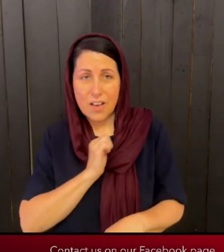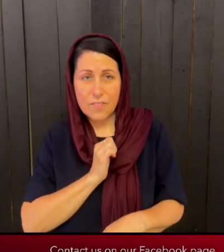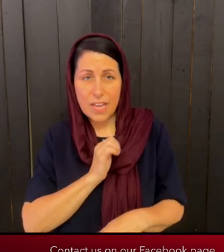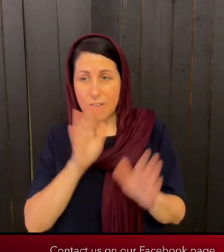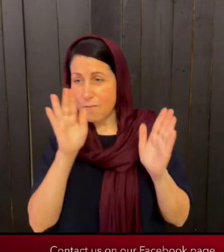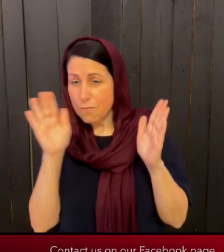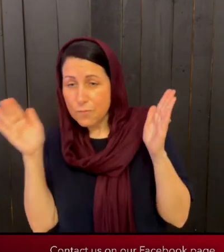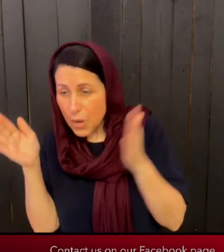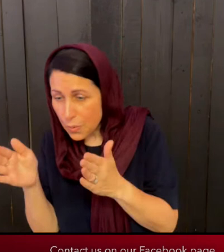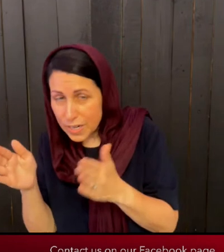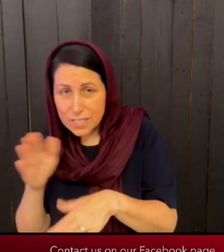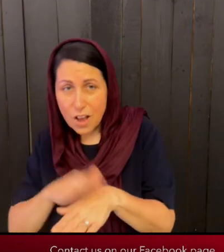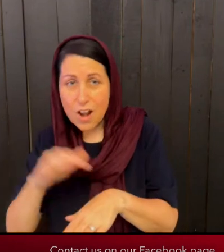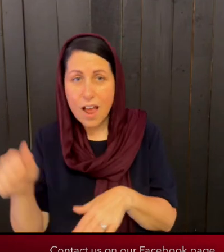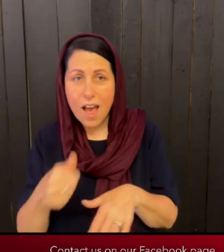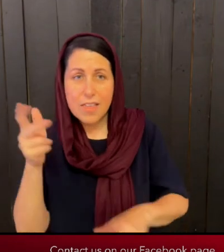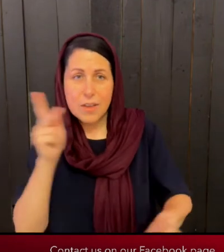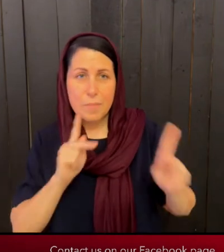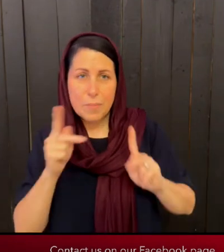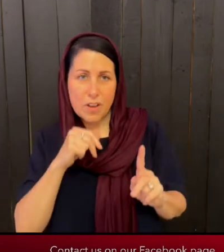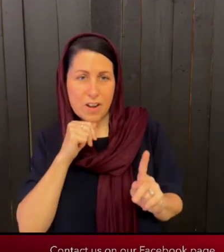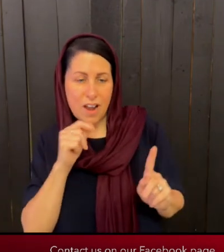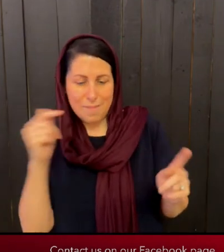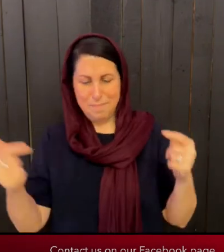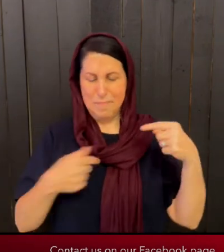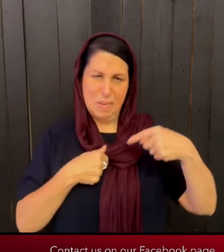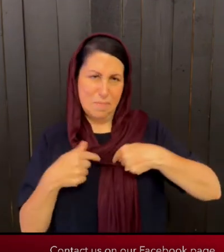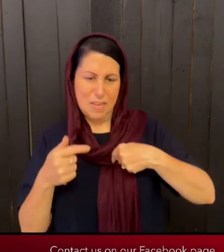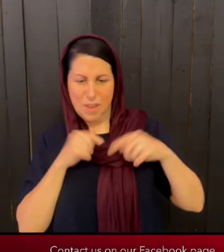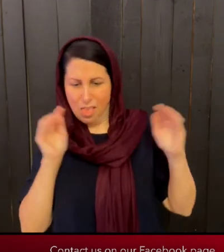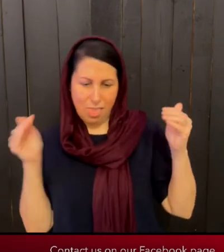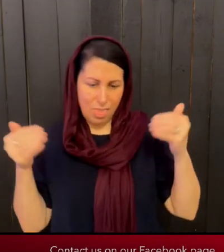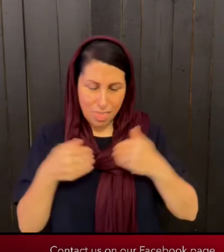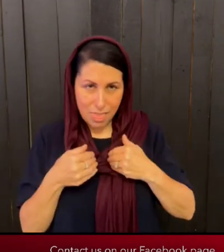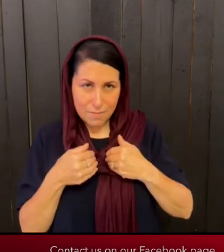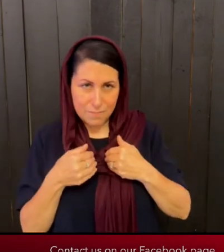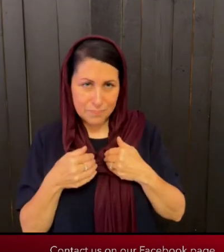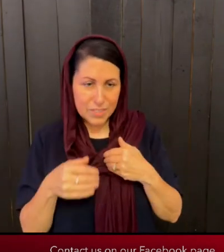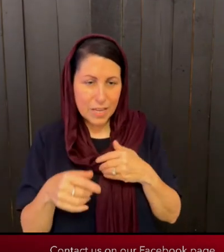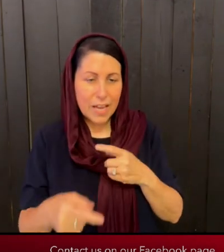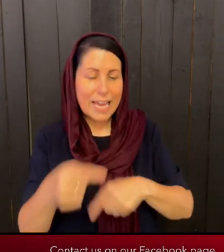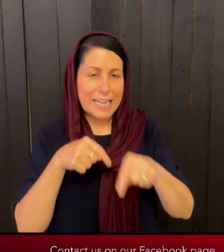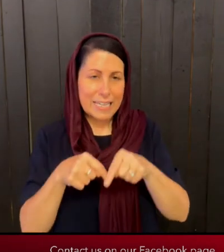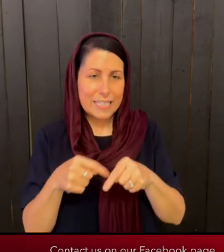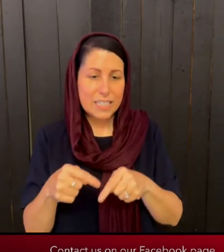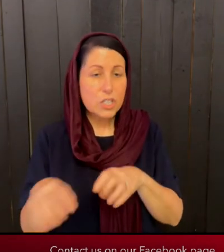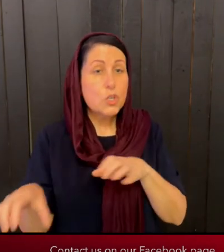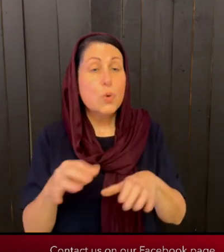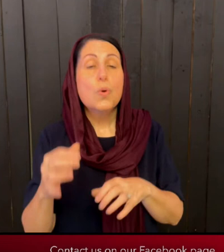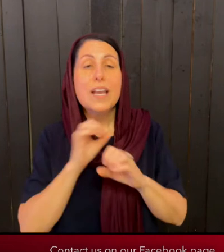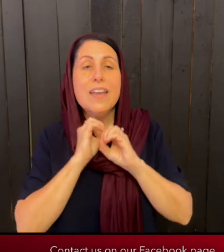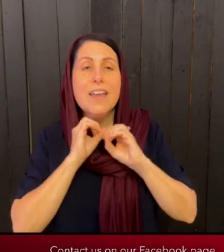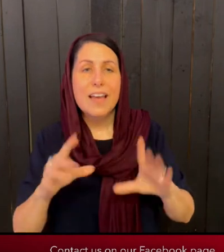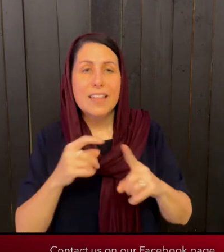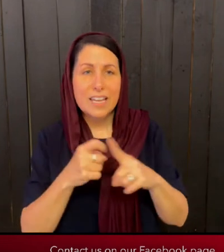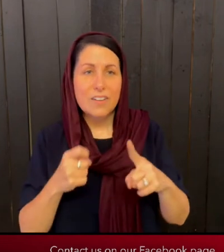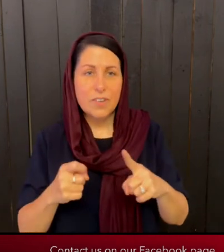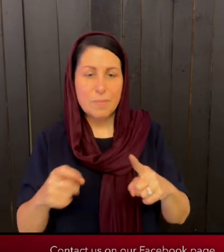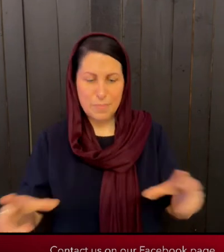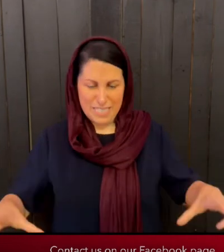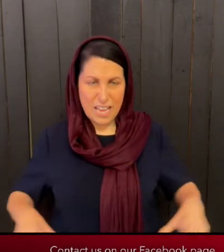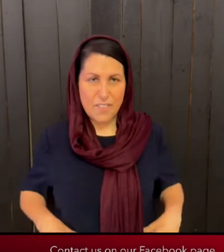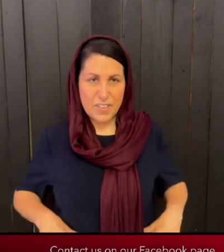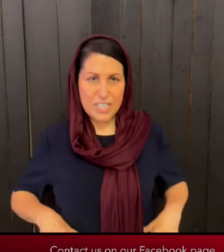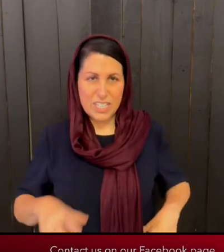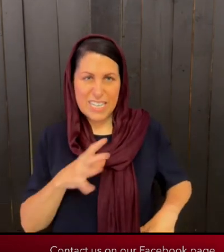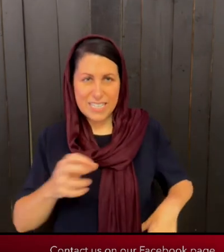being absorbed with our own needs and wants. So I'll start over. "Do nothing from selfishness or empty conceit, but with